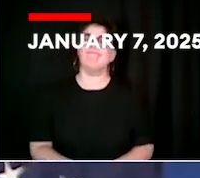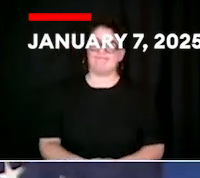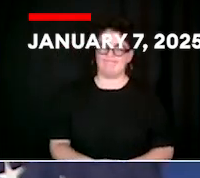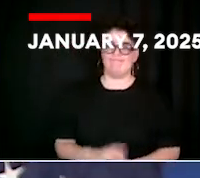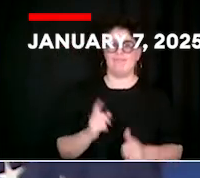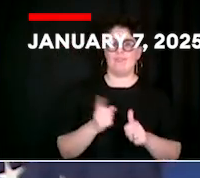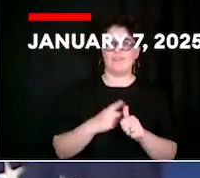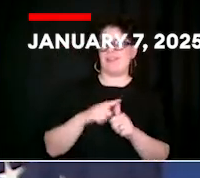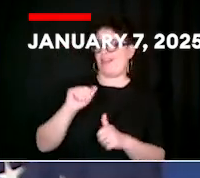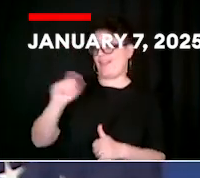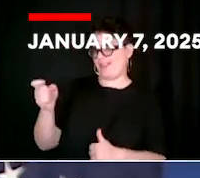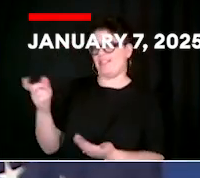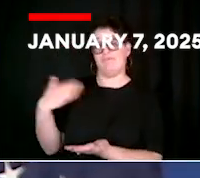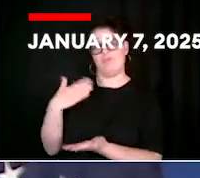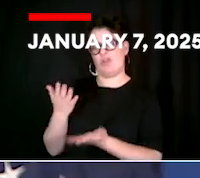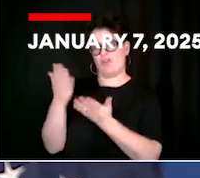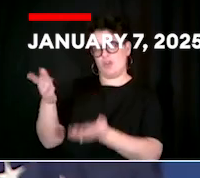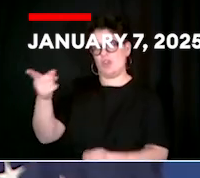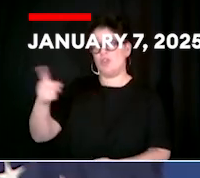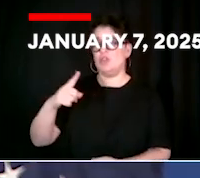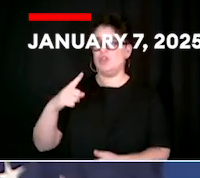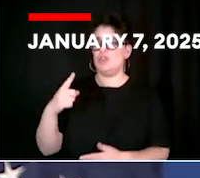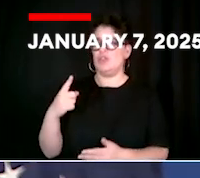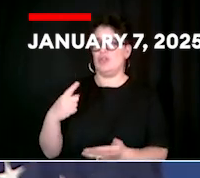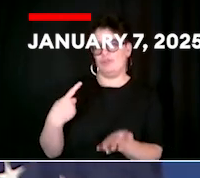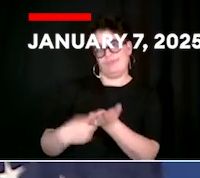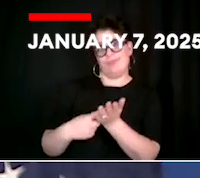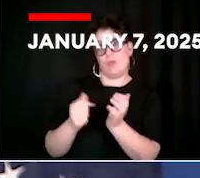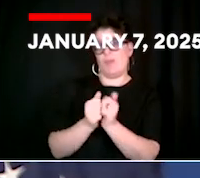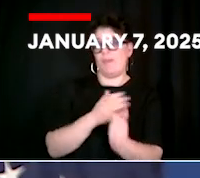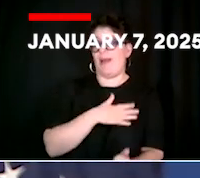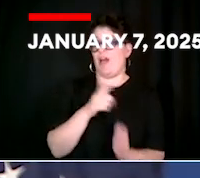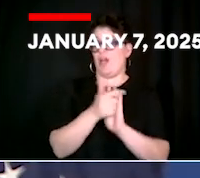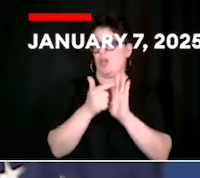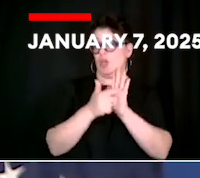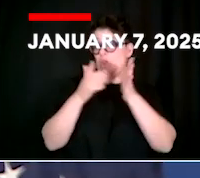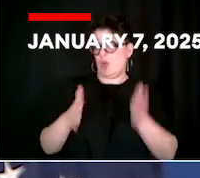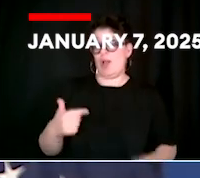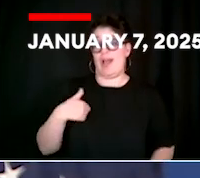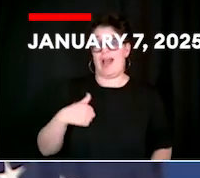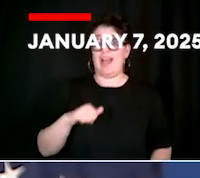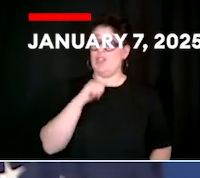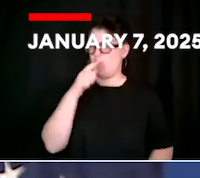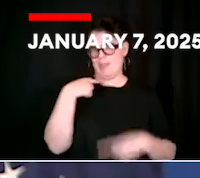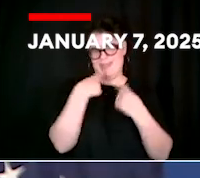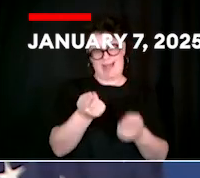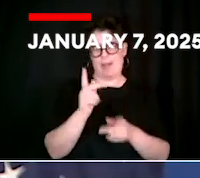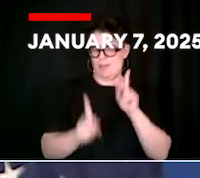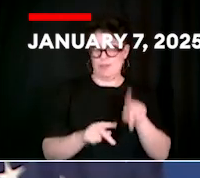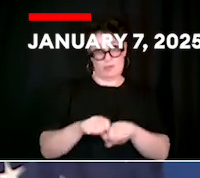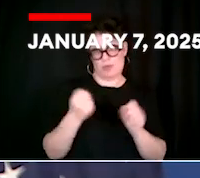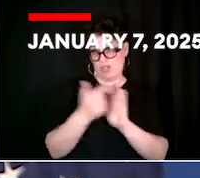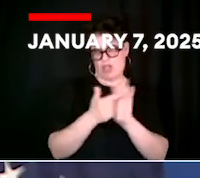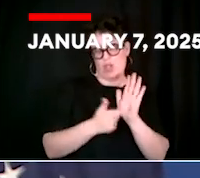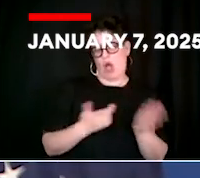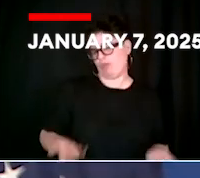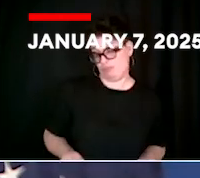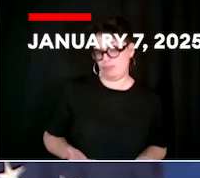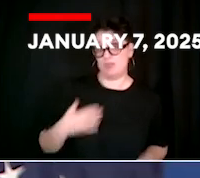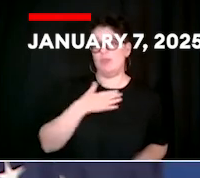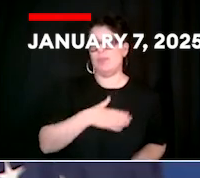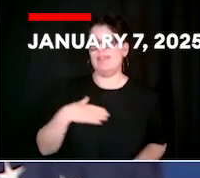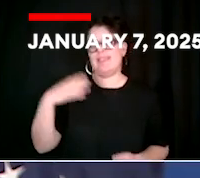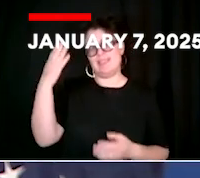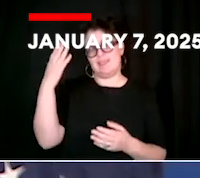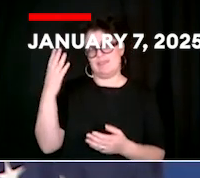my counsel. I do not tell people to commit criminal actions. So speak to my counsel to deal with